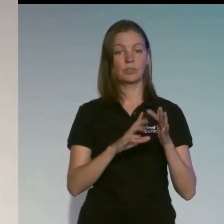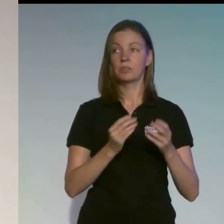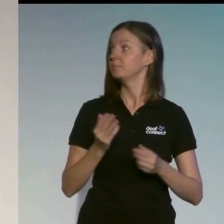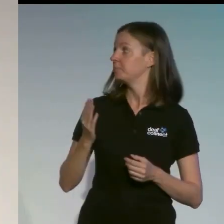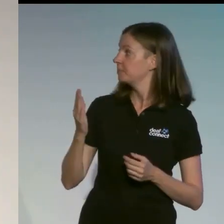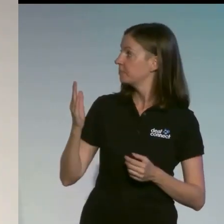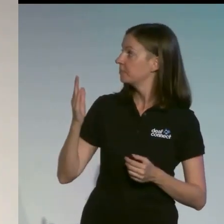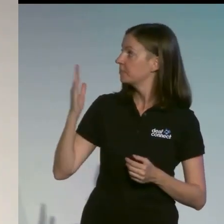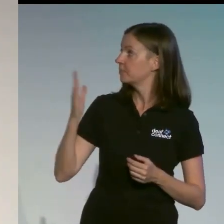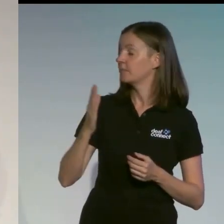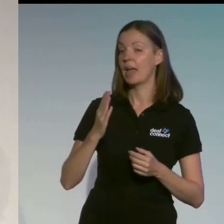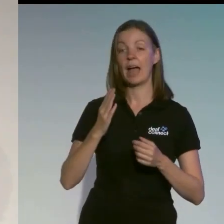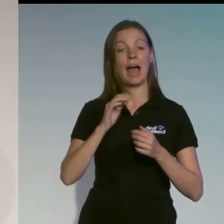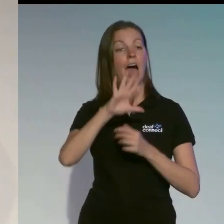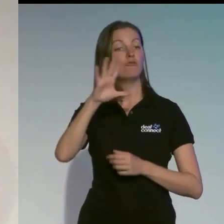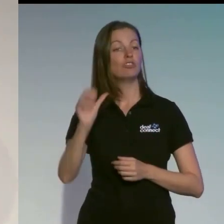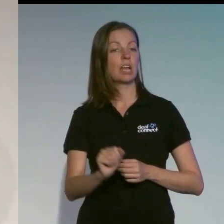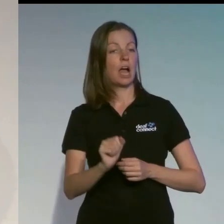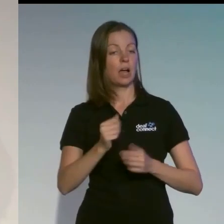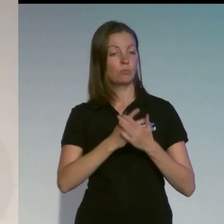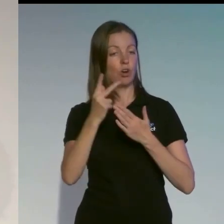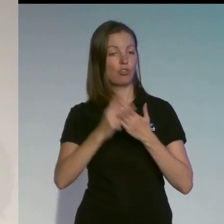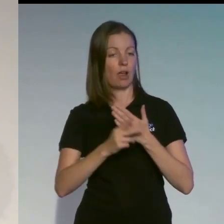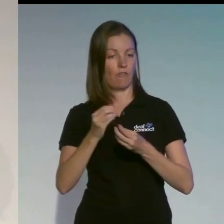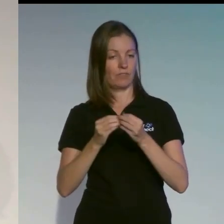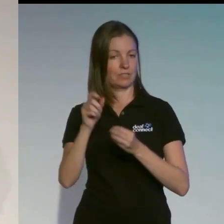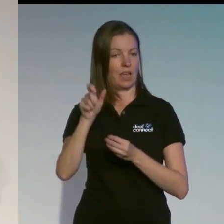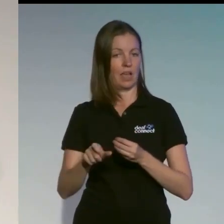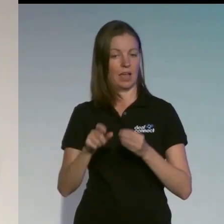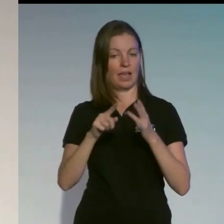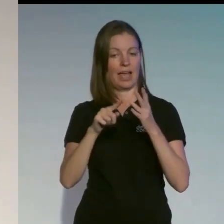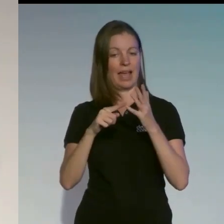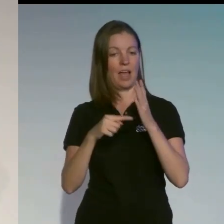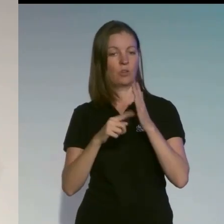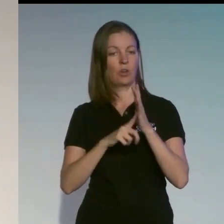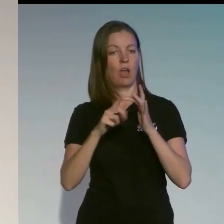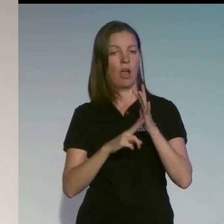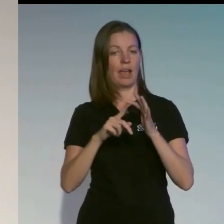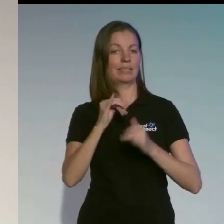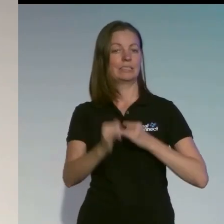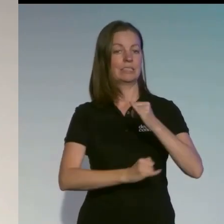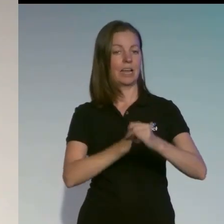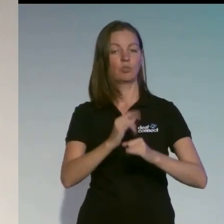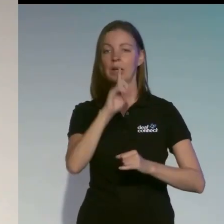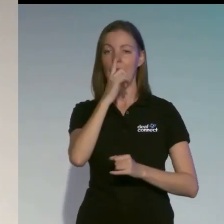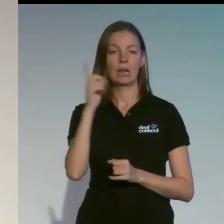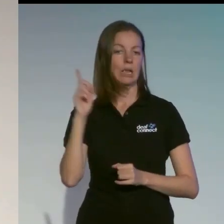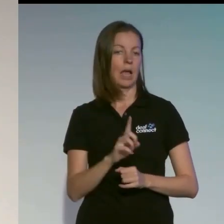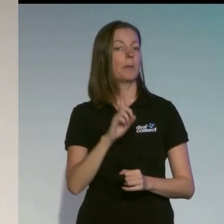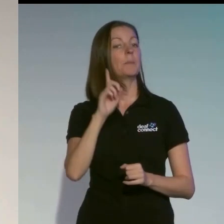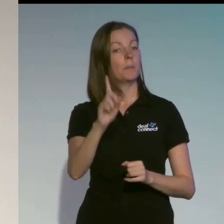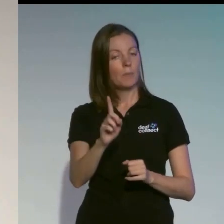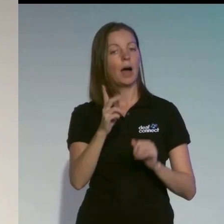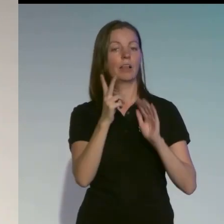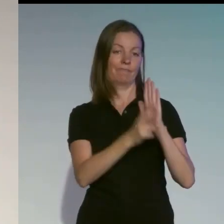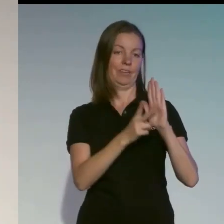Wamari, who's the Africa Programme Officer at Outright International. She can't sadly be with us, and so she sent us a video.